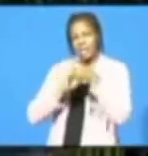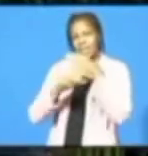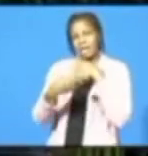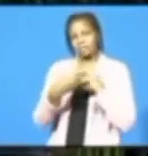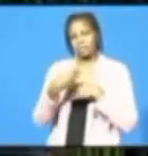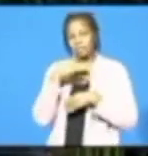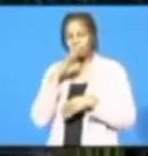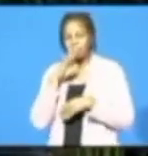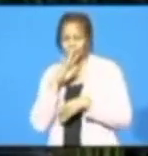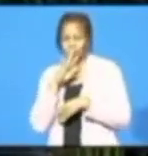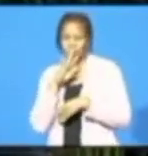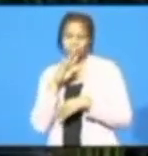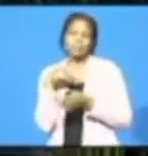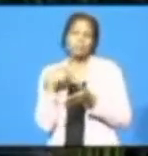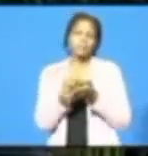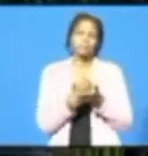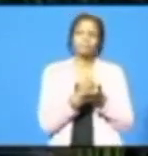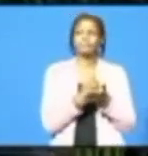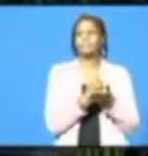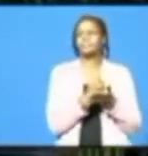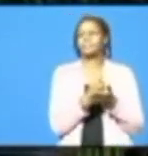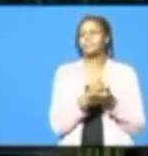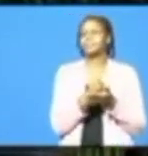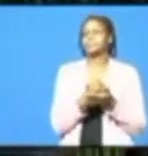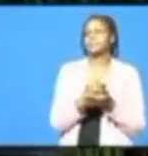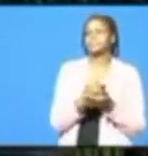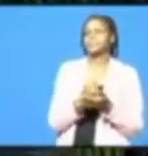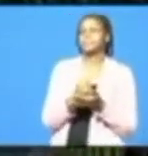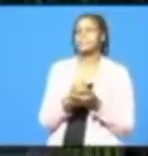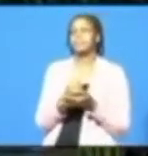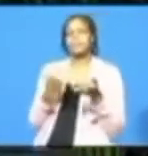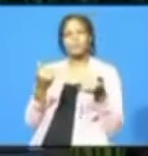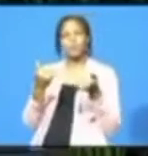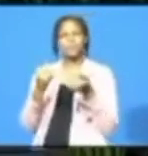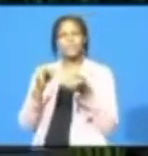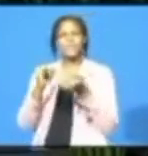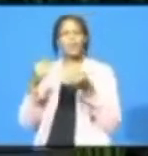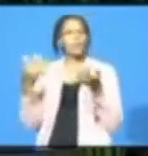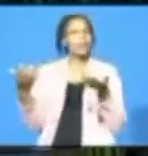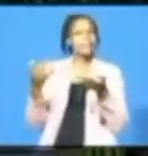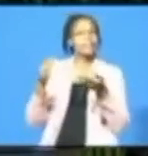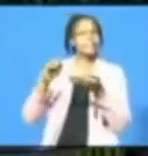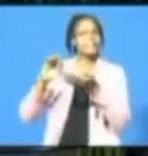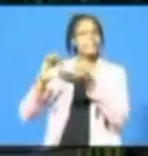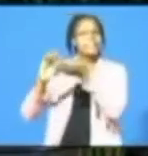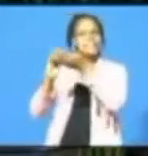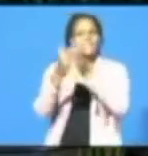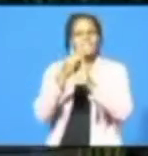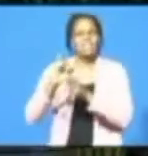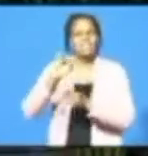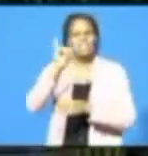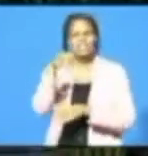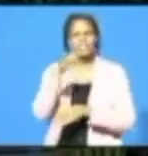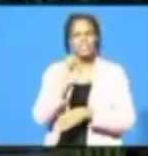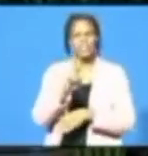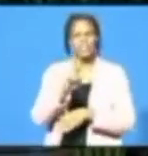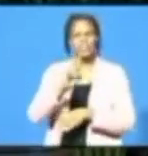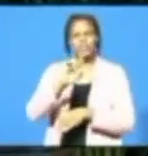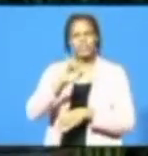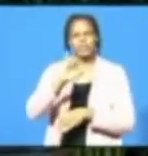a tremendous miracle and experience. The city of Jericho, after the